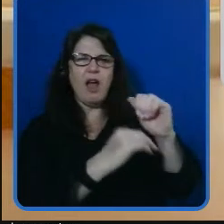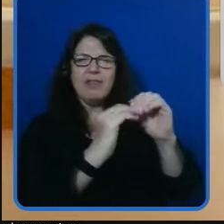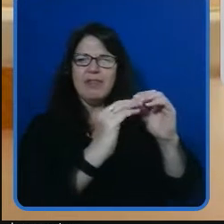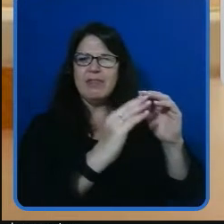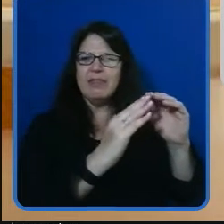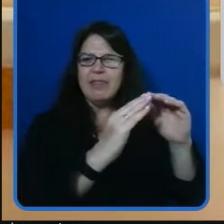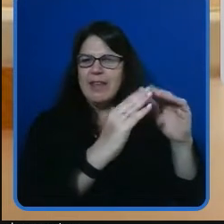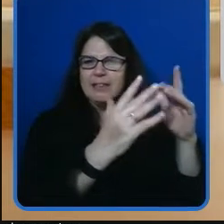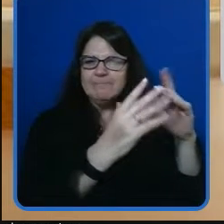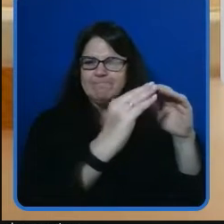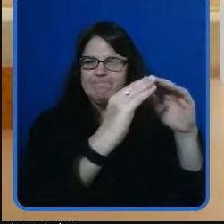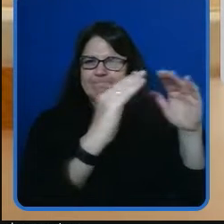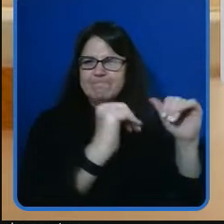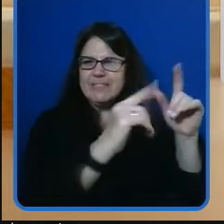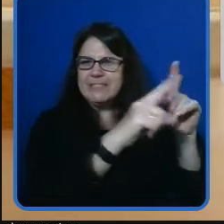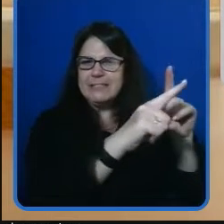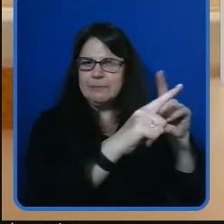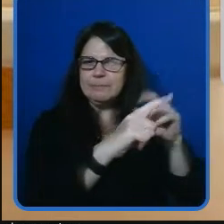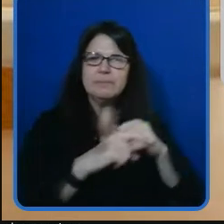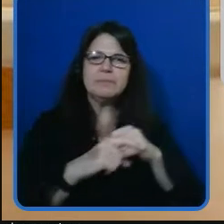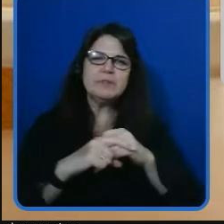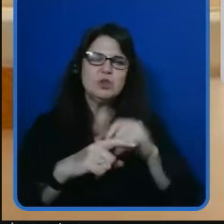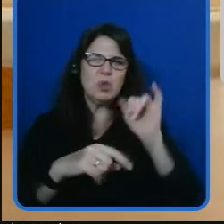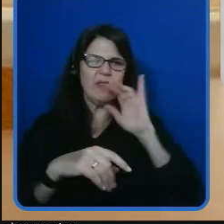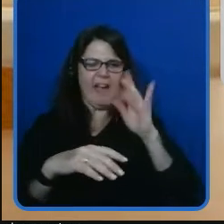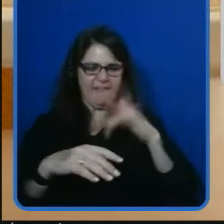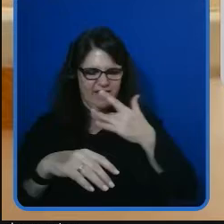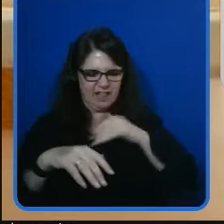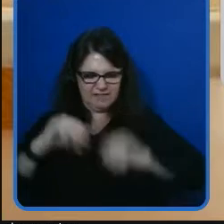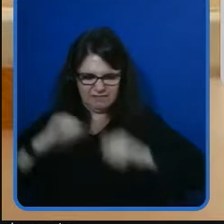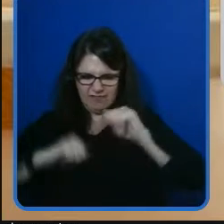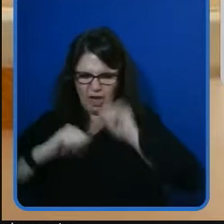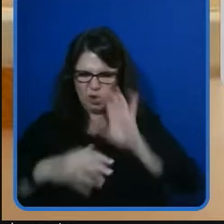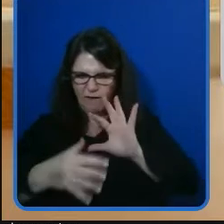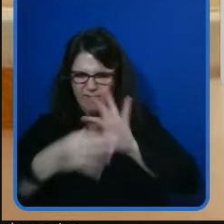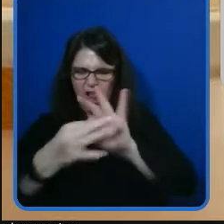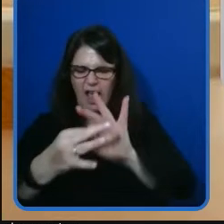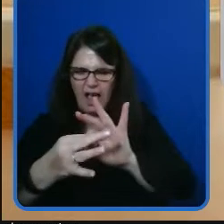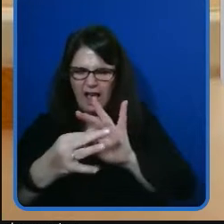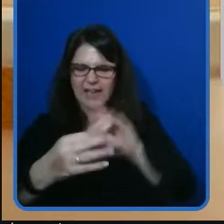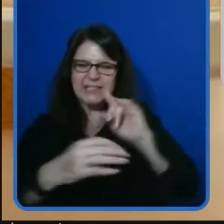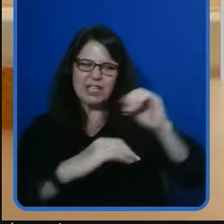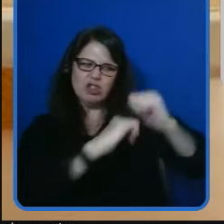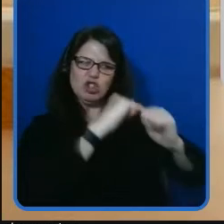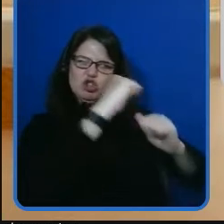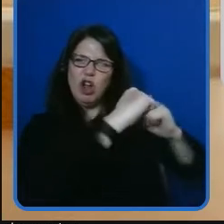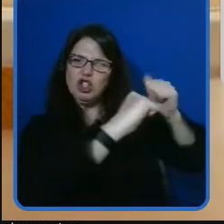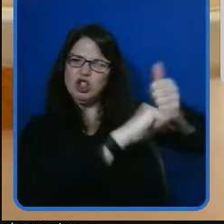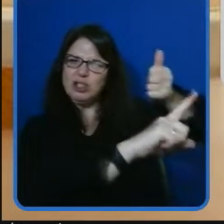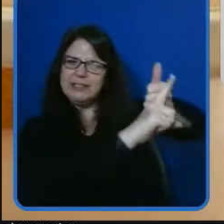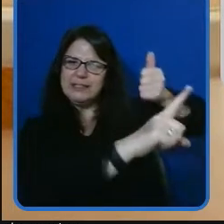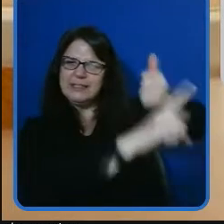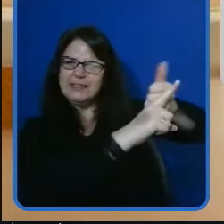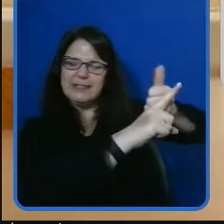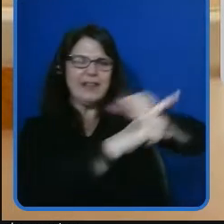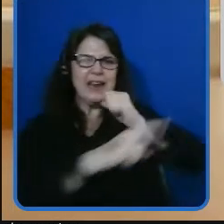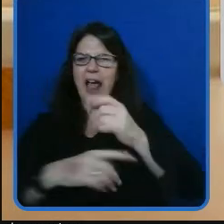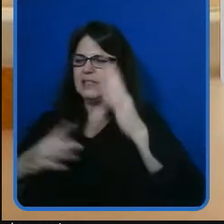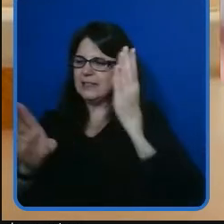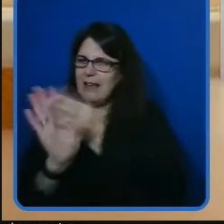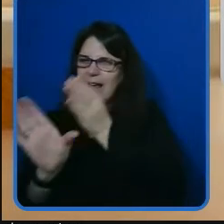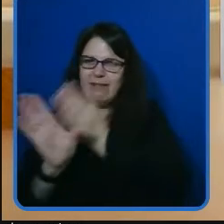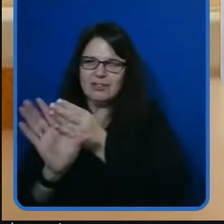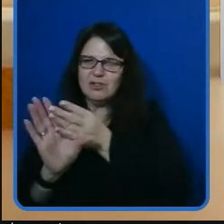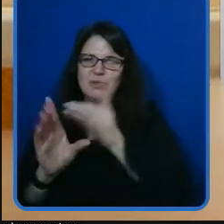and fear that I don't belong, they're structural, not psychological. It's a systems thinking approach that helps